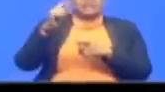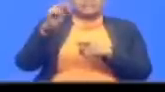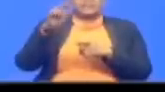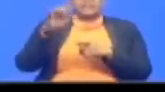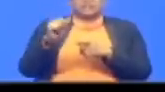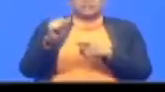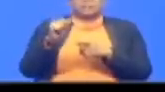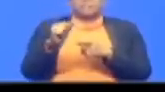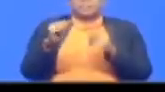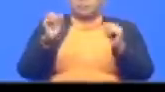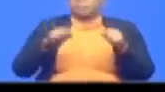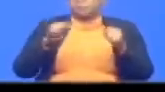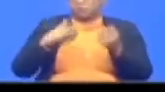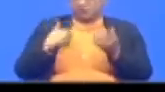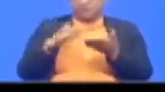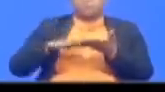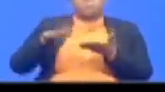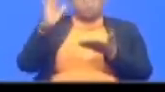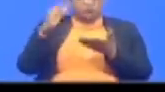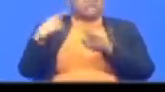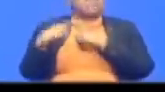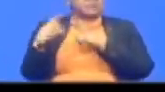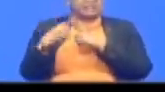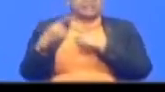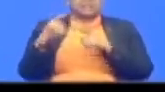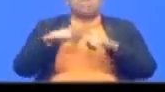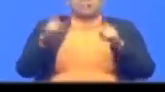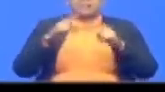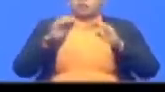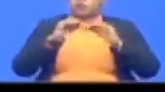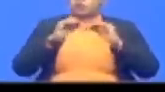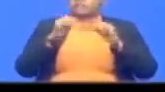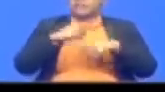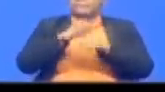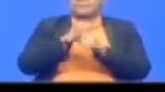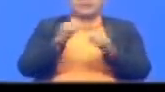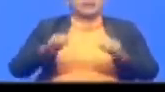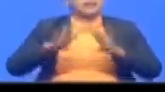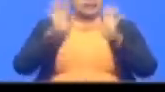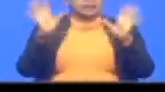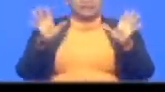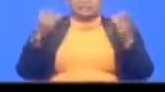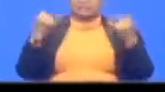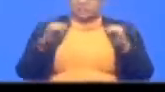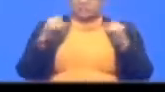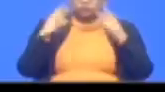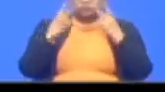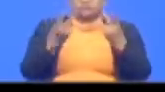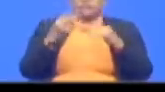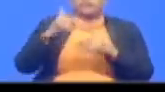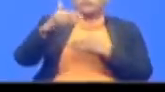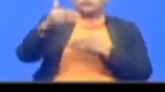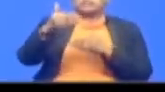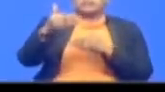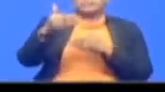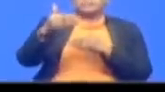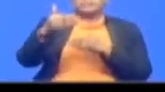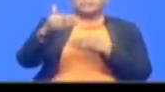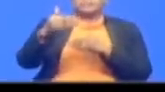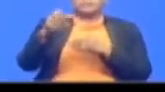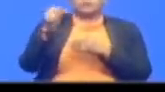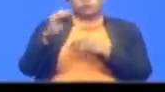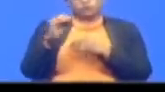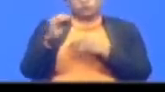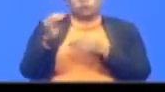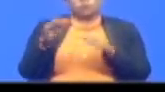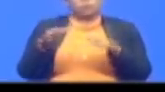have been some players with more experience in the squad, but the coach has made it clear that he's looking to the future just as he's looking to the present. So